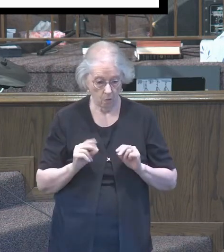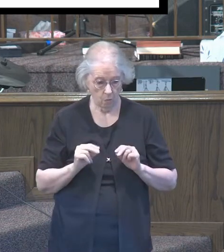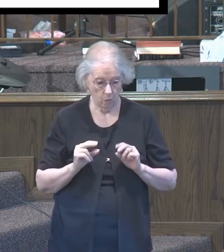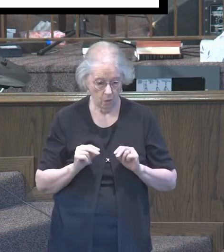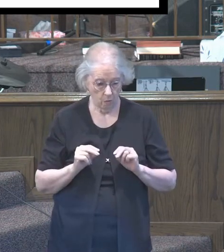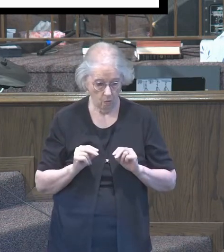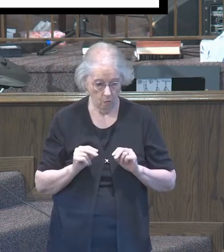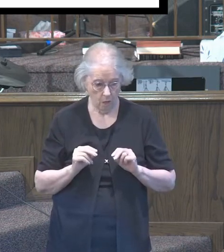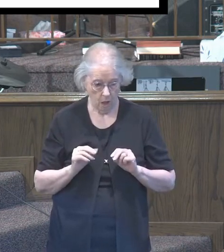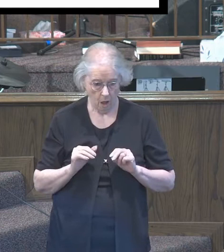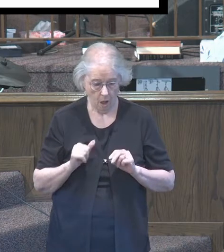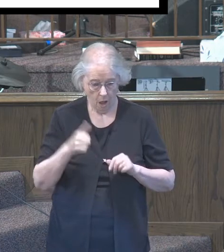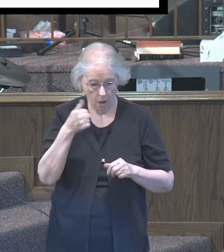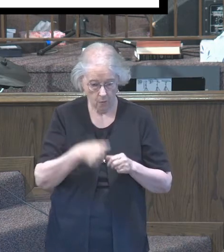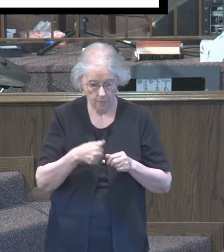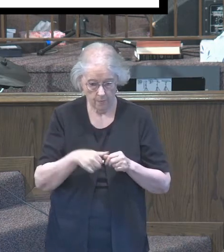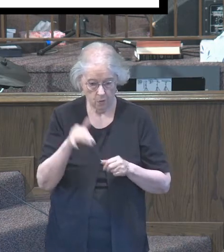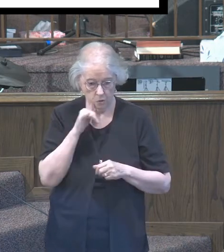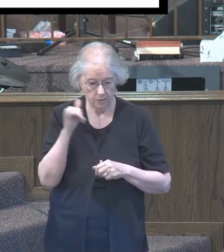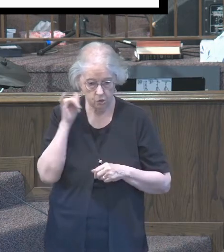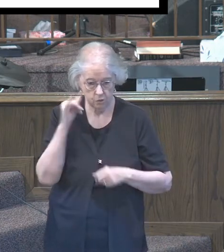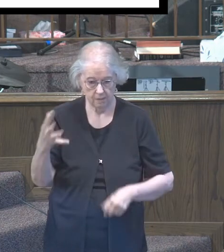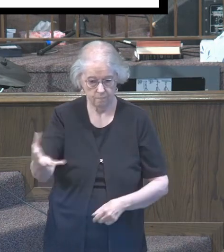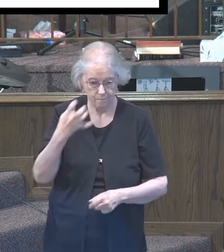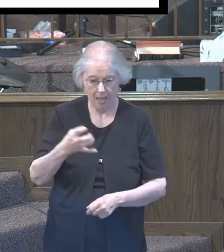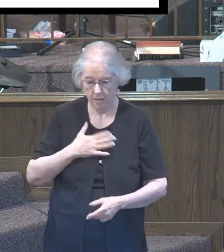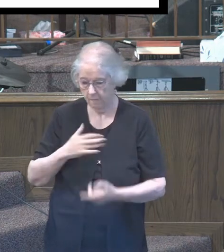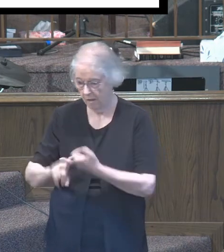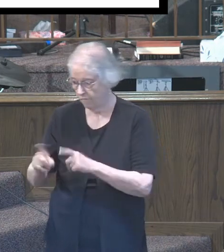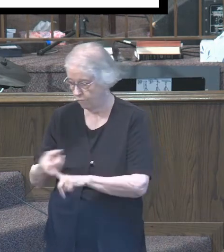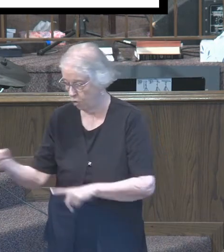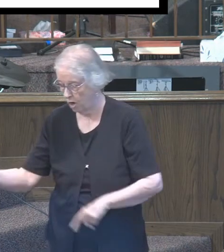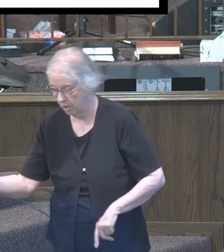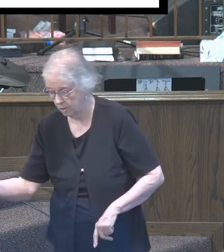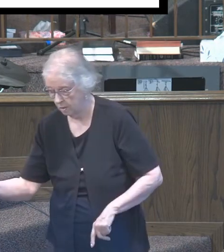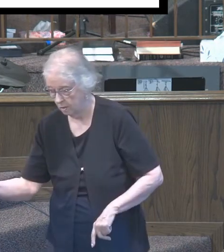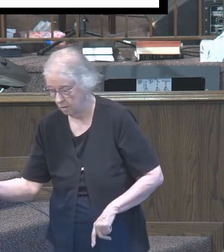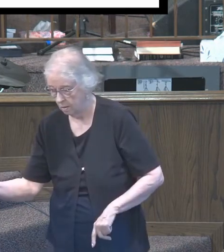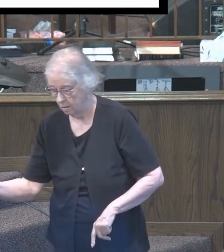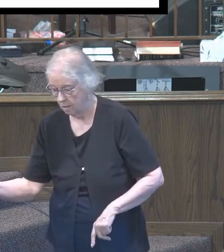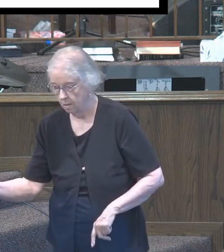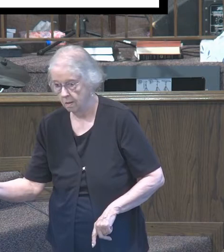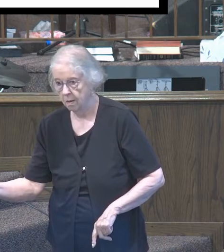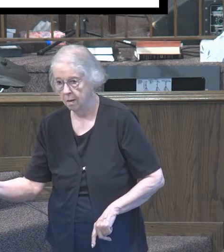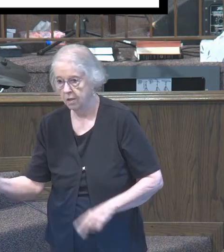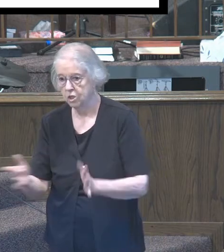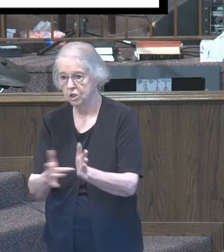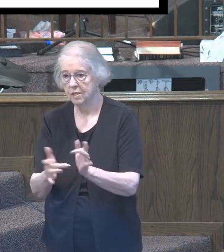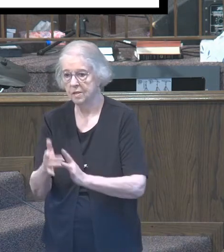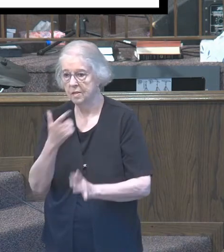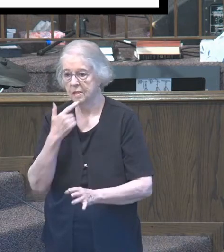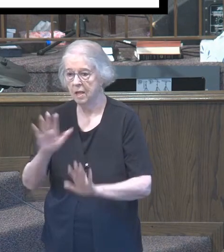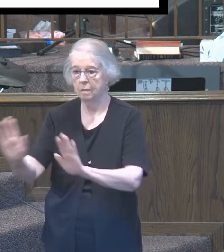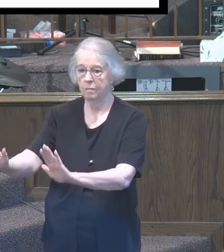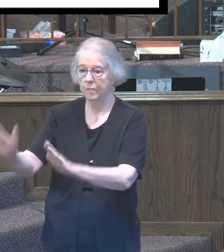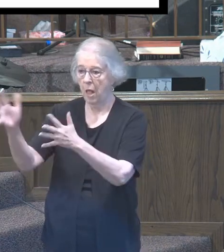Then, and only then, come back and work things out with God.